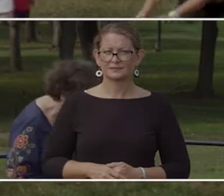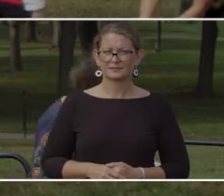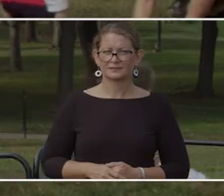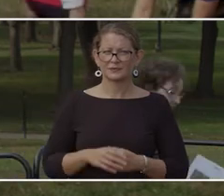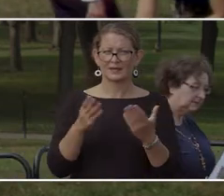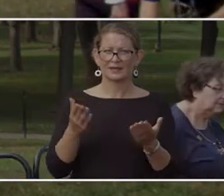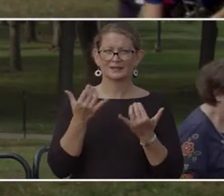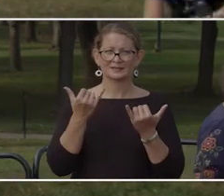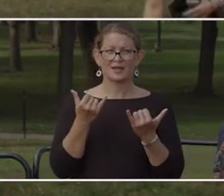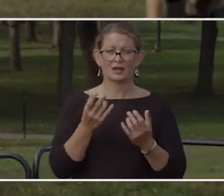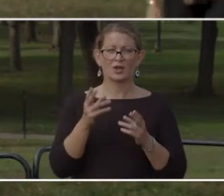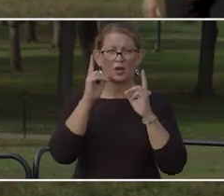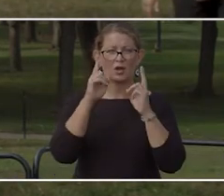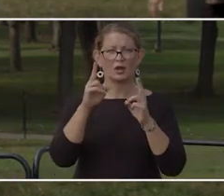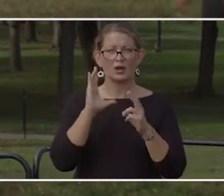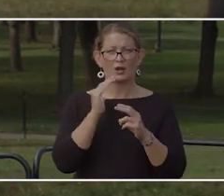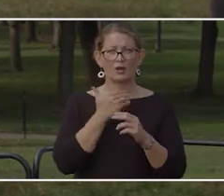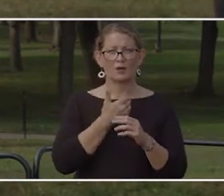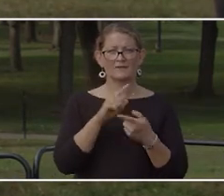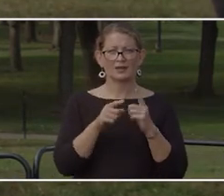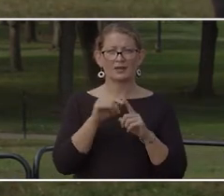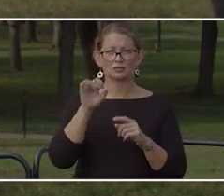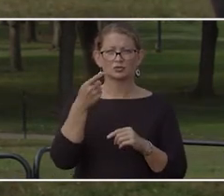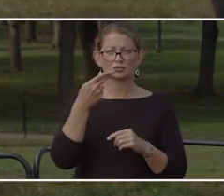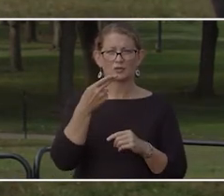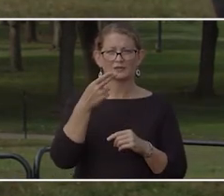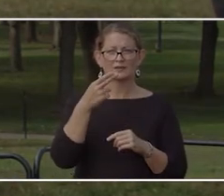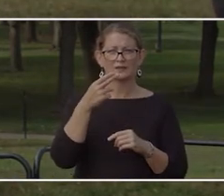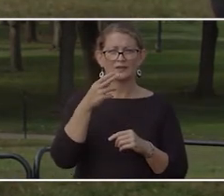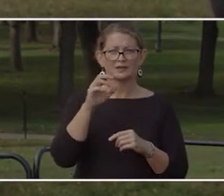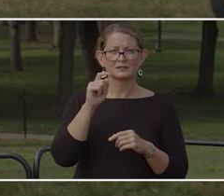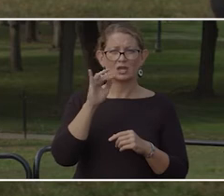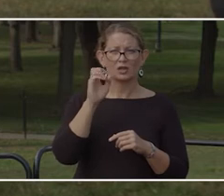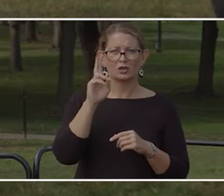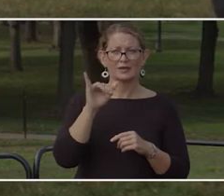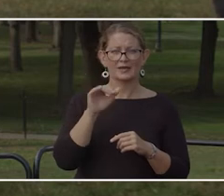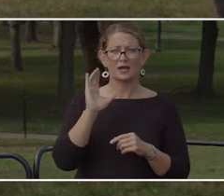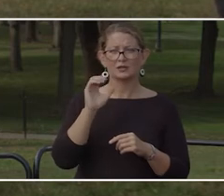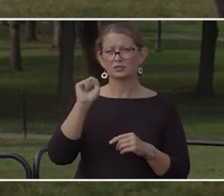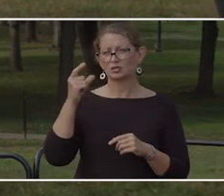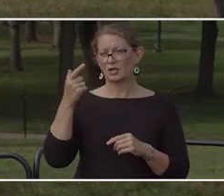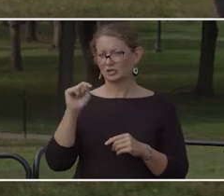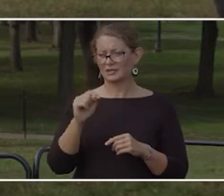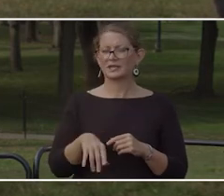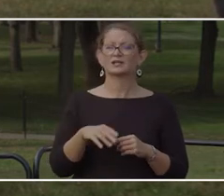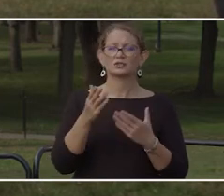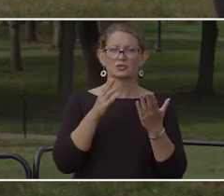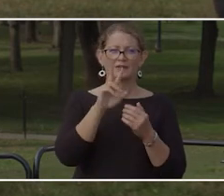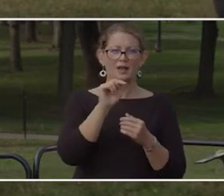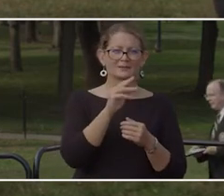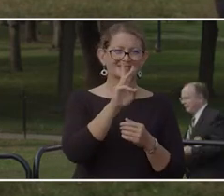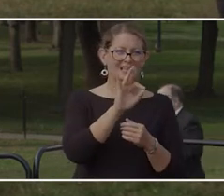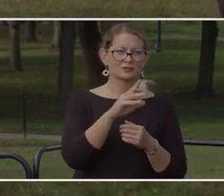We're here today to honor our friend, Joseph Tallarico, Staff Sergeant, served in Vietnam,